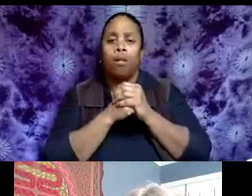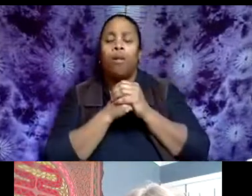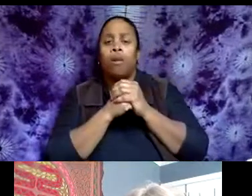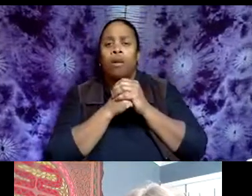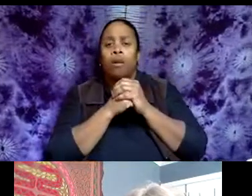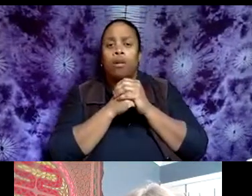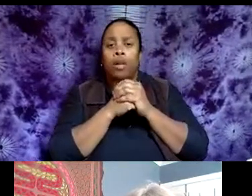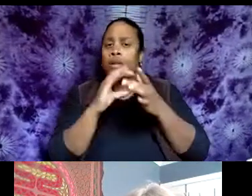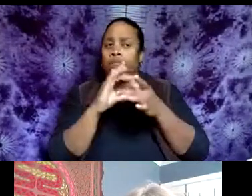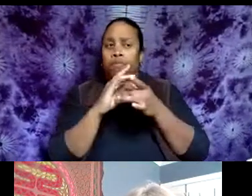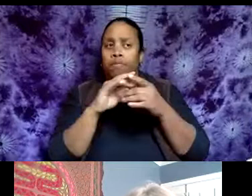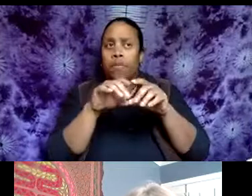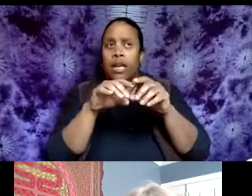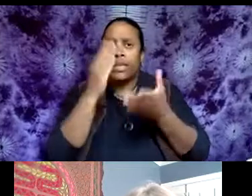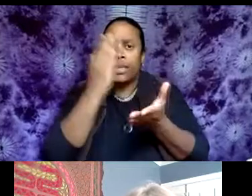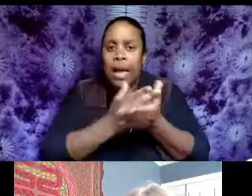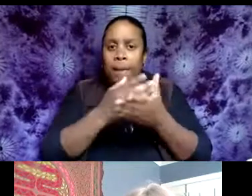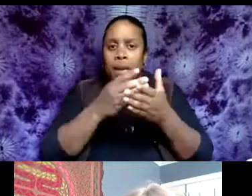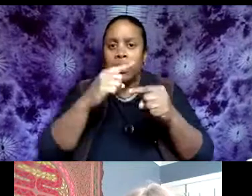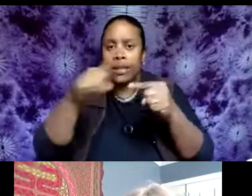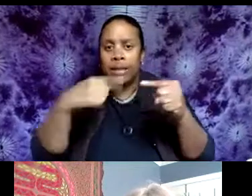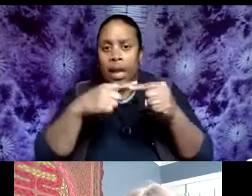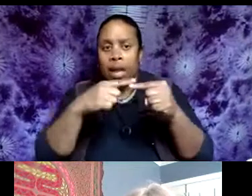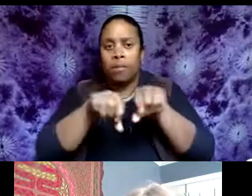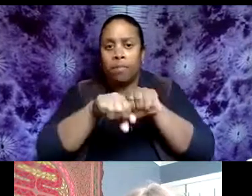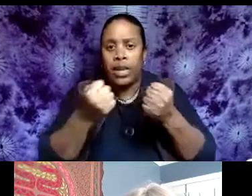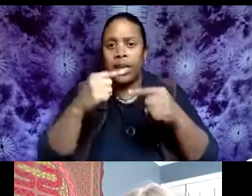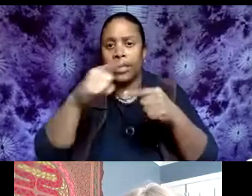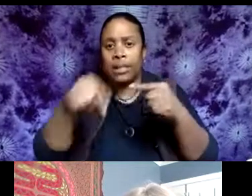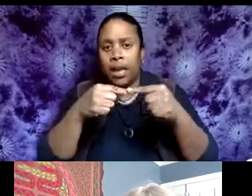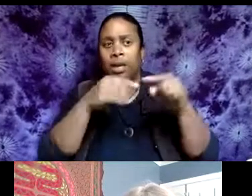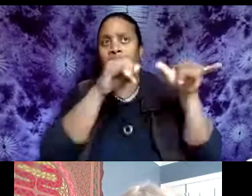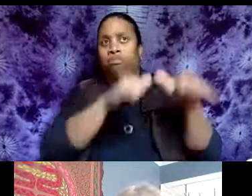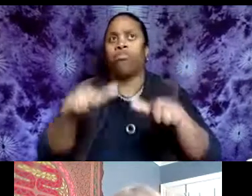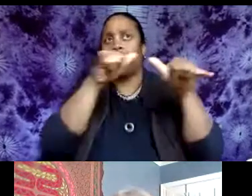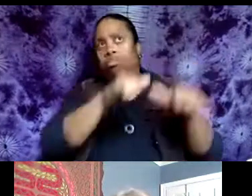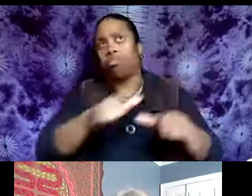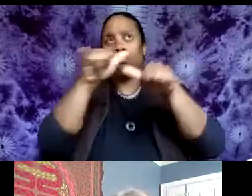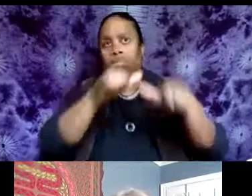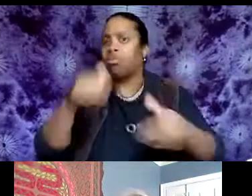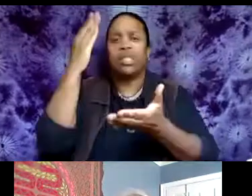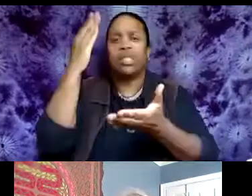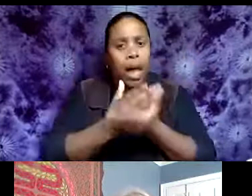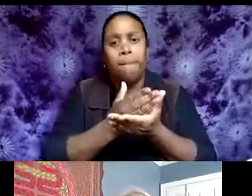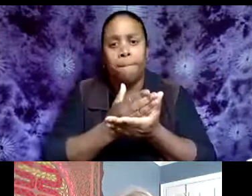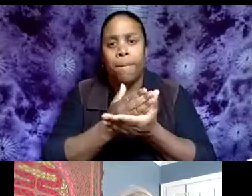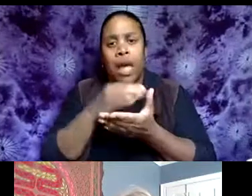It's breaking those cycles. It's breaking the monotony of this, what you keep doing over and over again. That's what these cards are telling